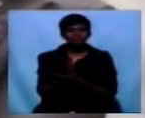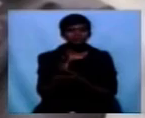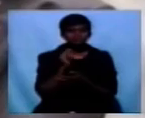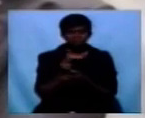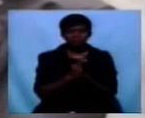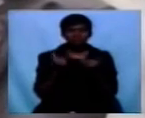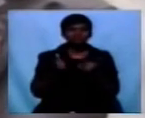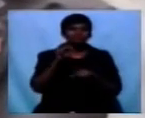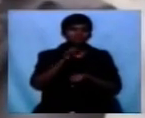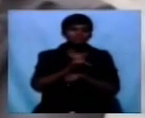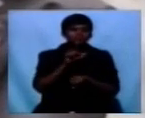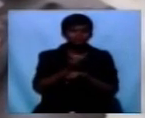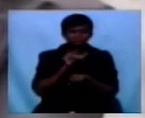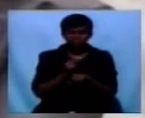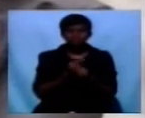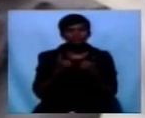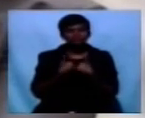prioritizing the projects. We have